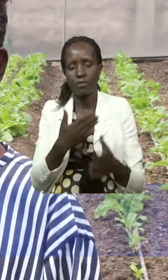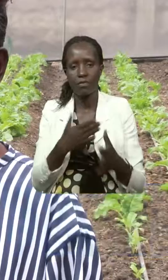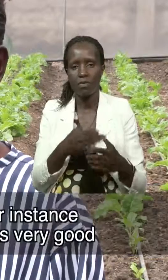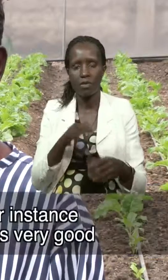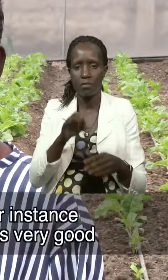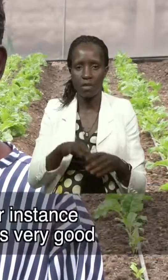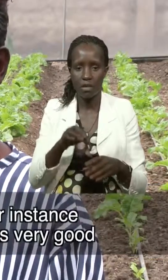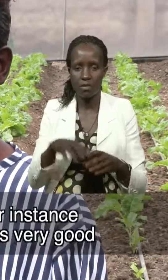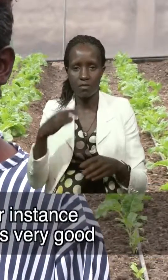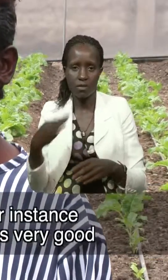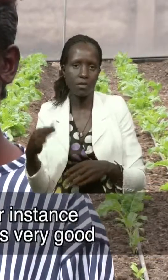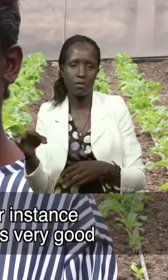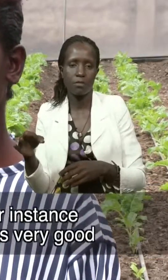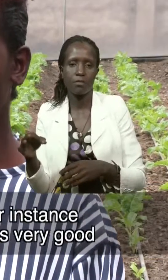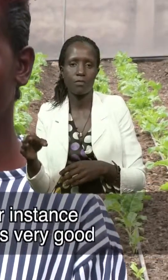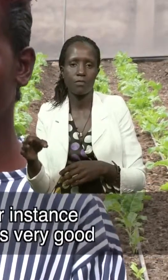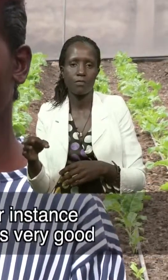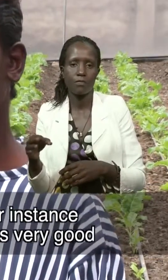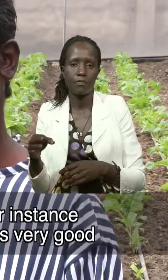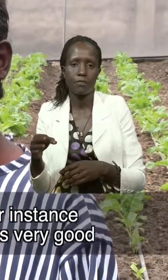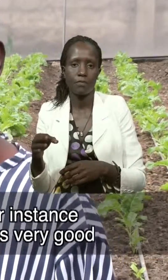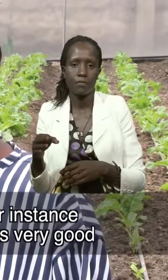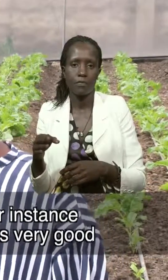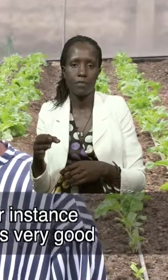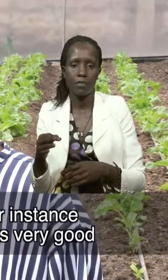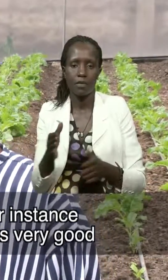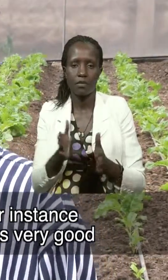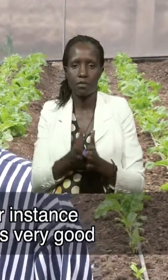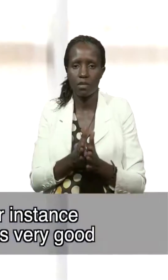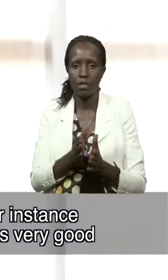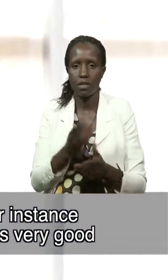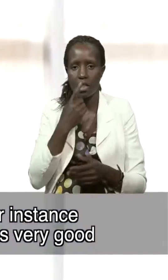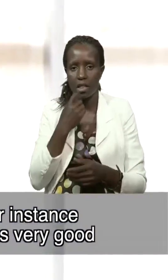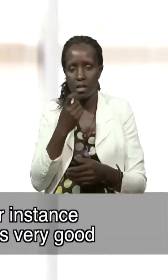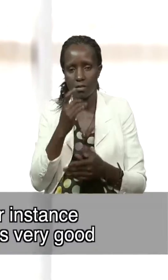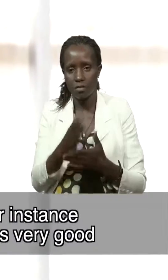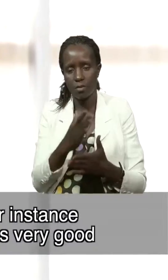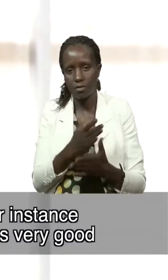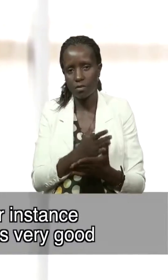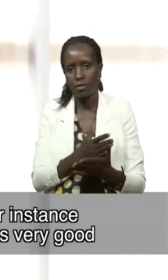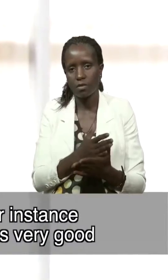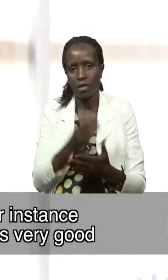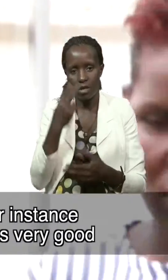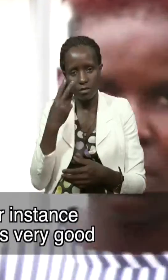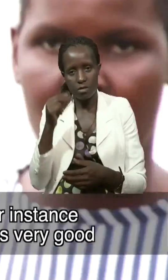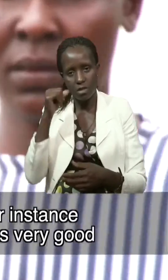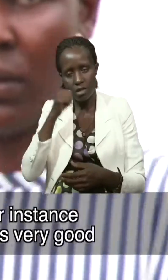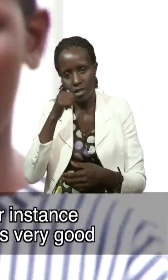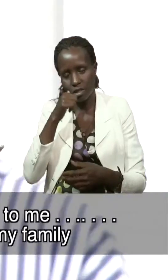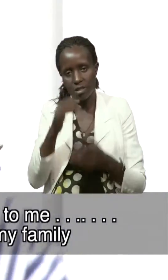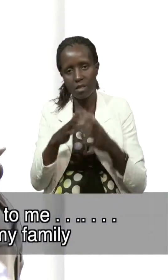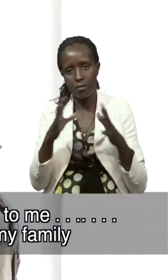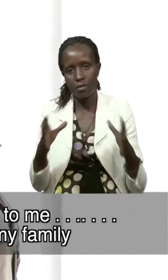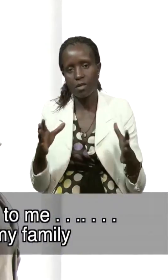spinach, sukuma, hata nilikuwa nimeipata season ya nyanya. Niliziona zikiwa vizuri,